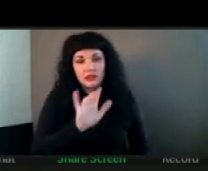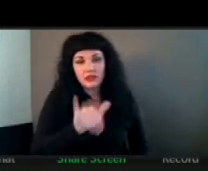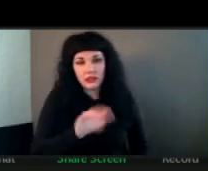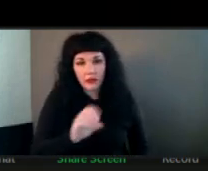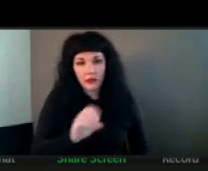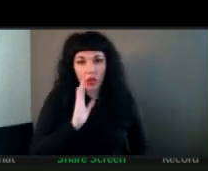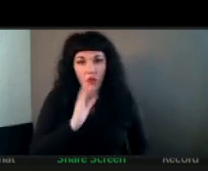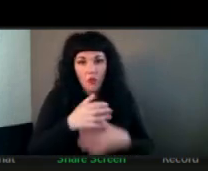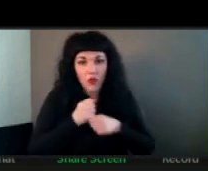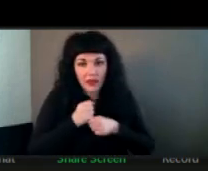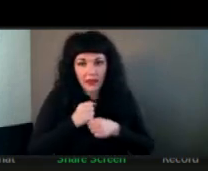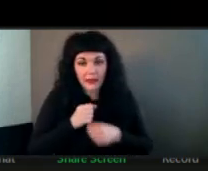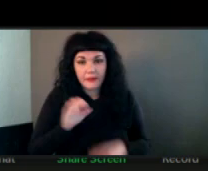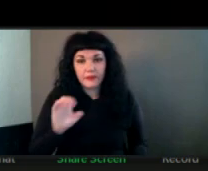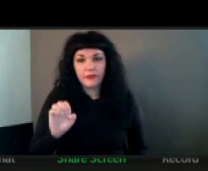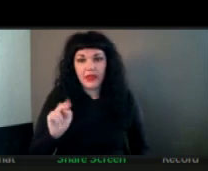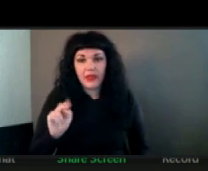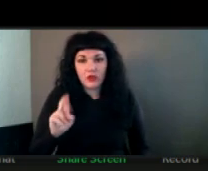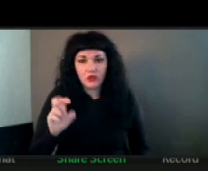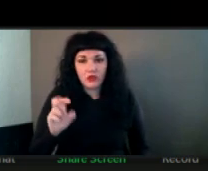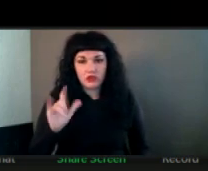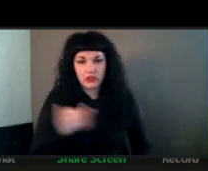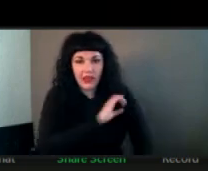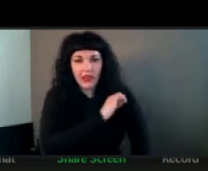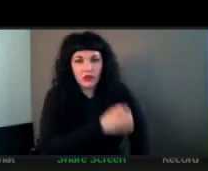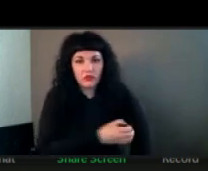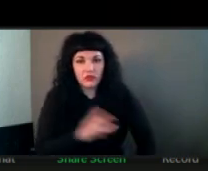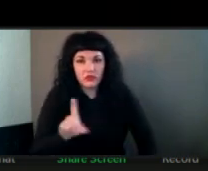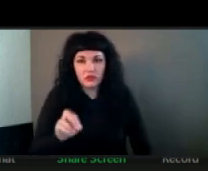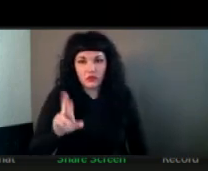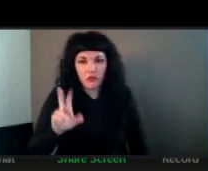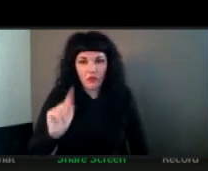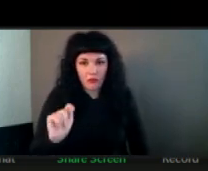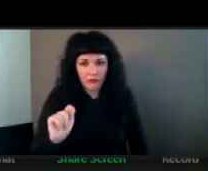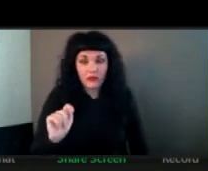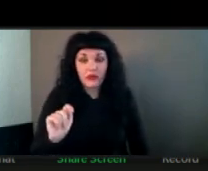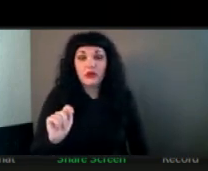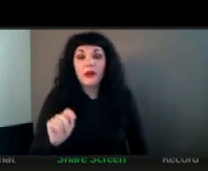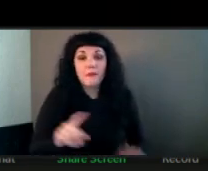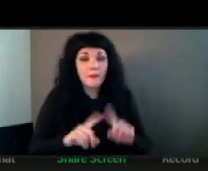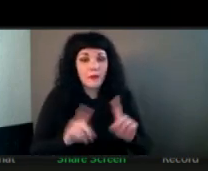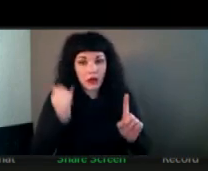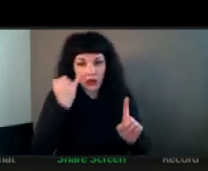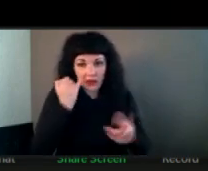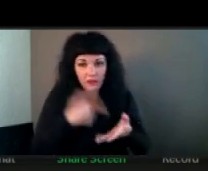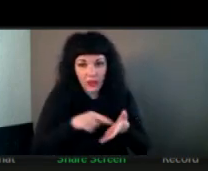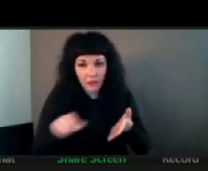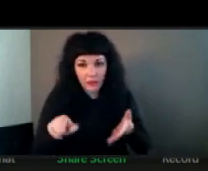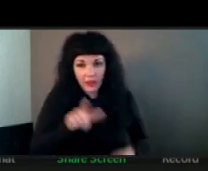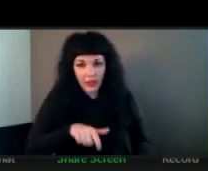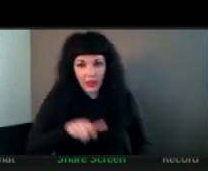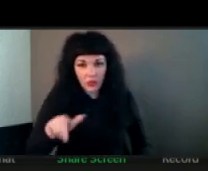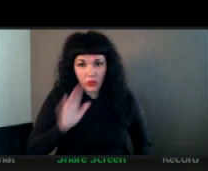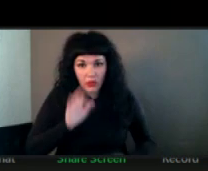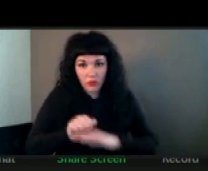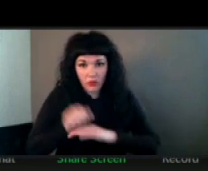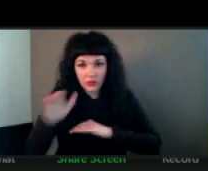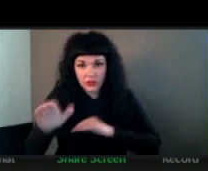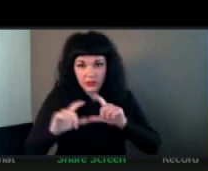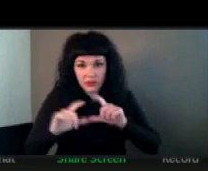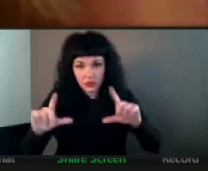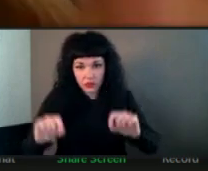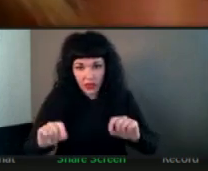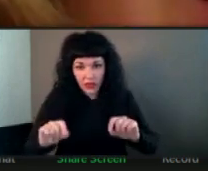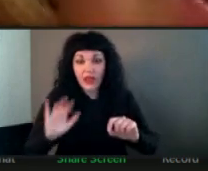draft. If you pay your landlord, they send them a check and the amounts are different.